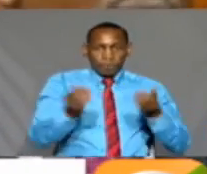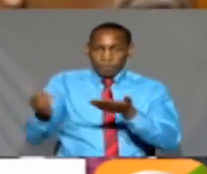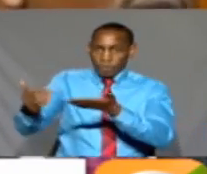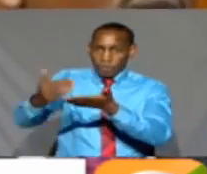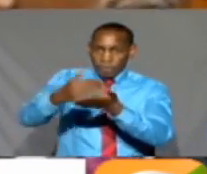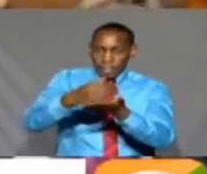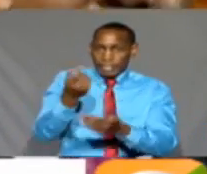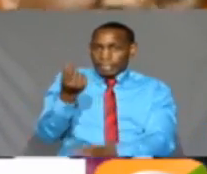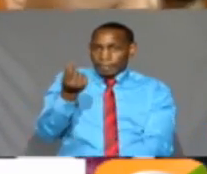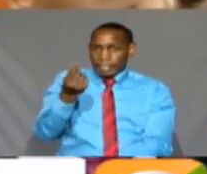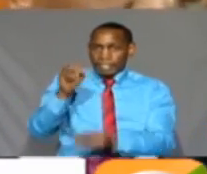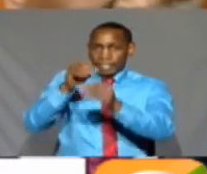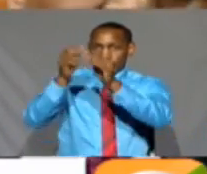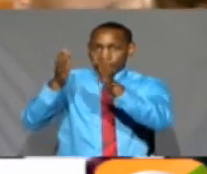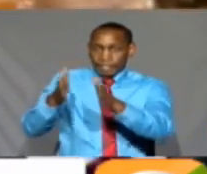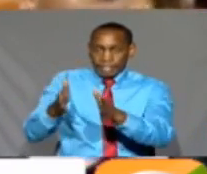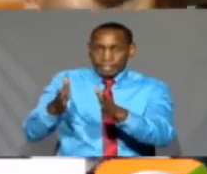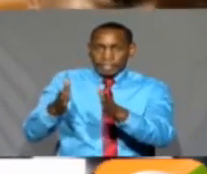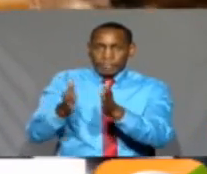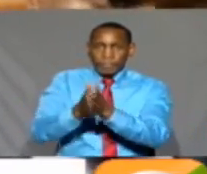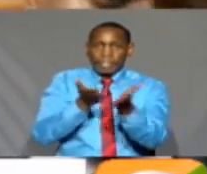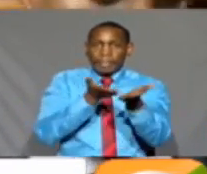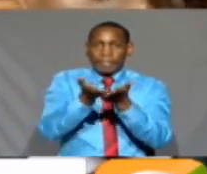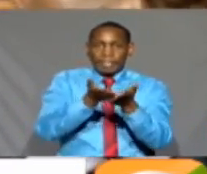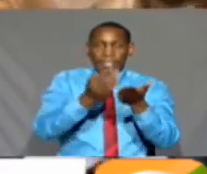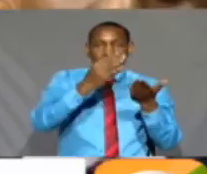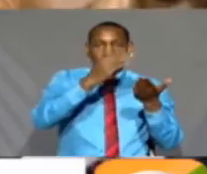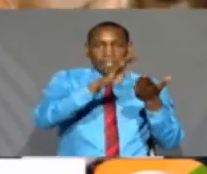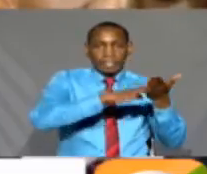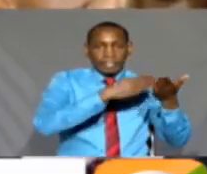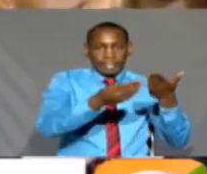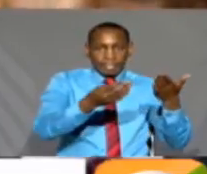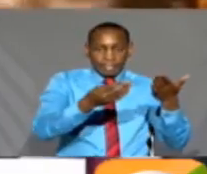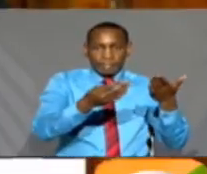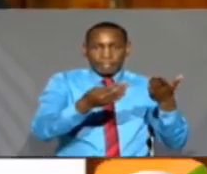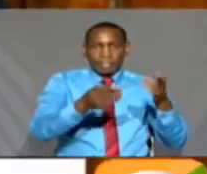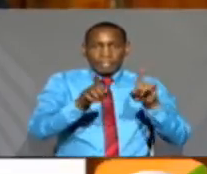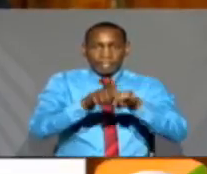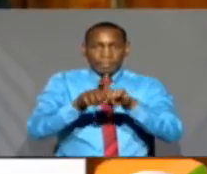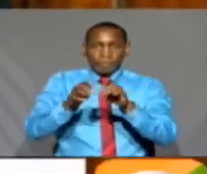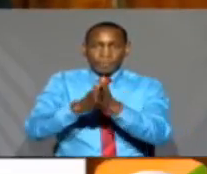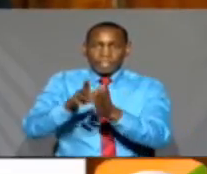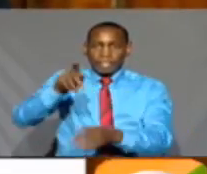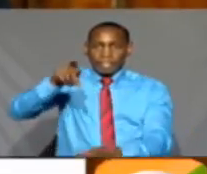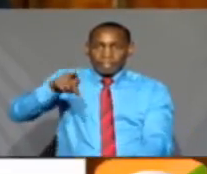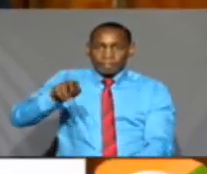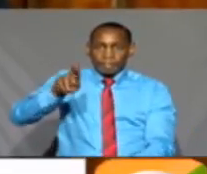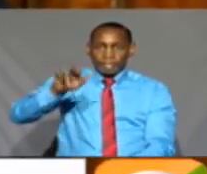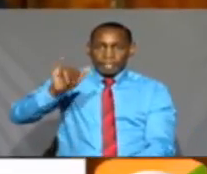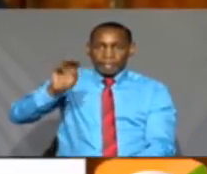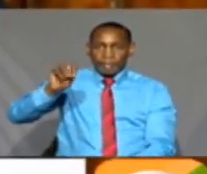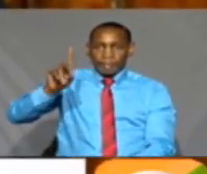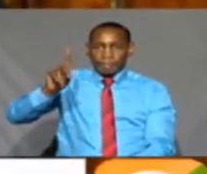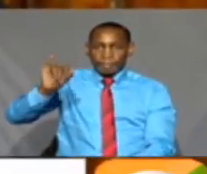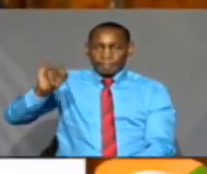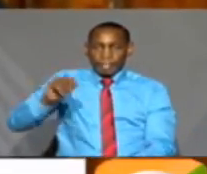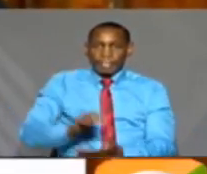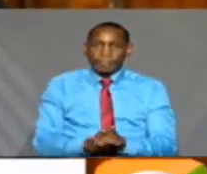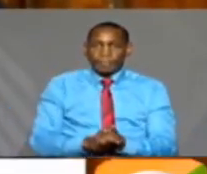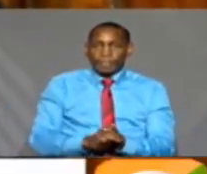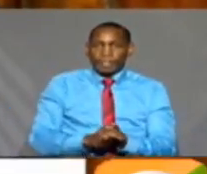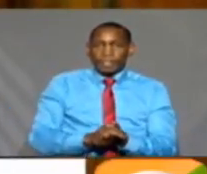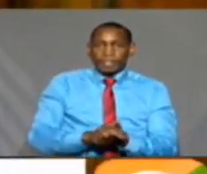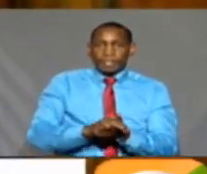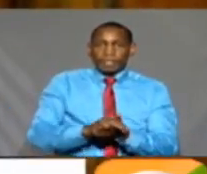collecting funds for investors with a business model with the traits of a pyramid or Ponzi scheme. Now, the